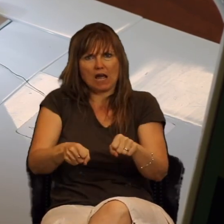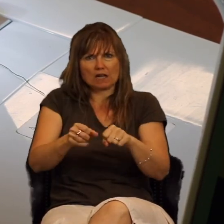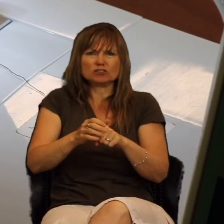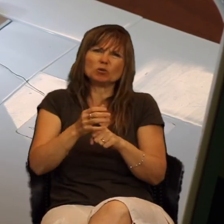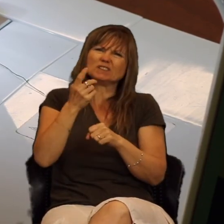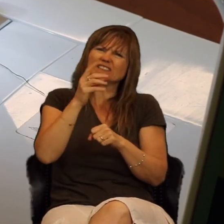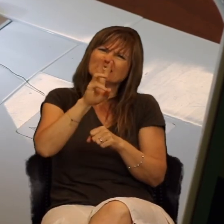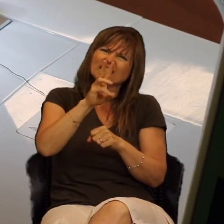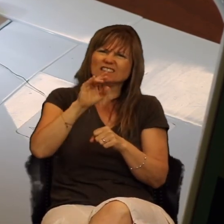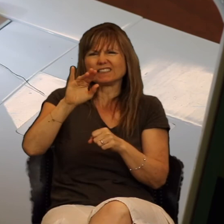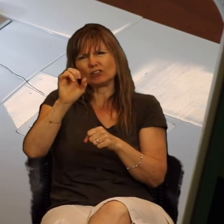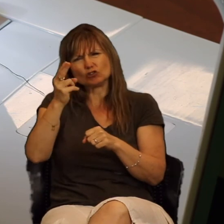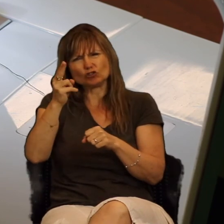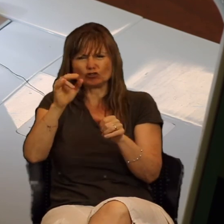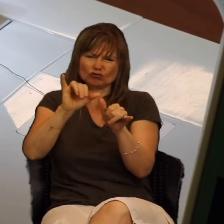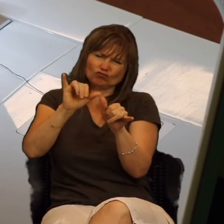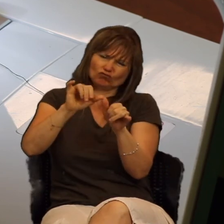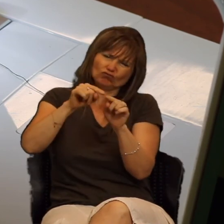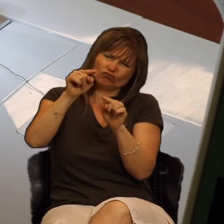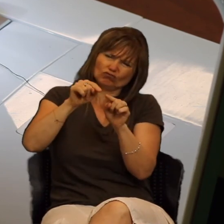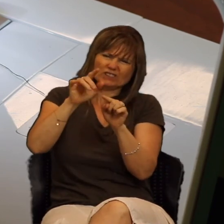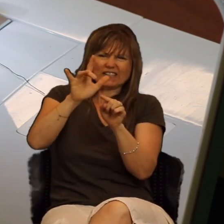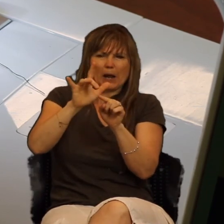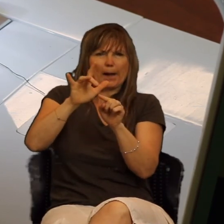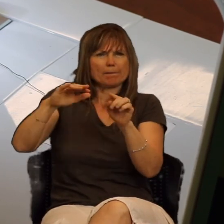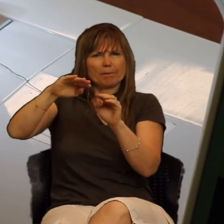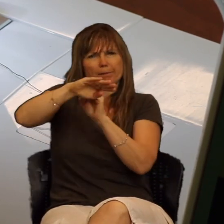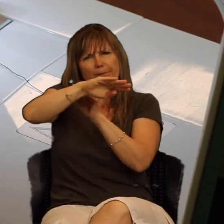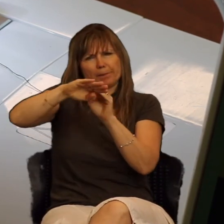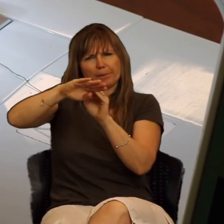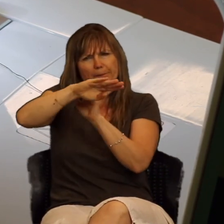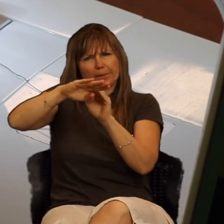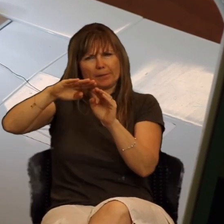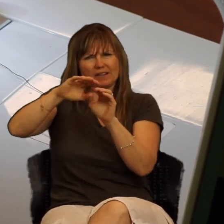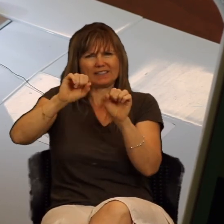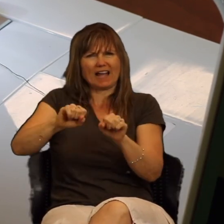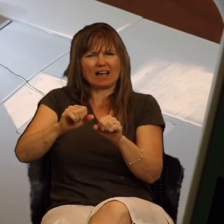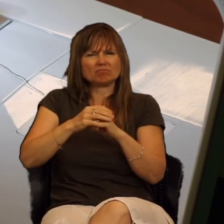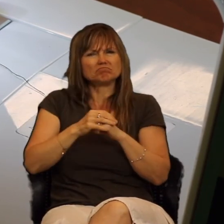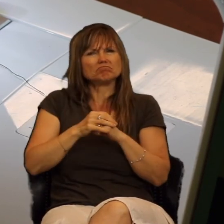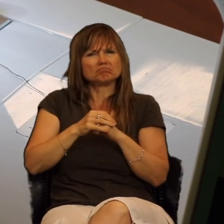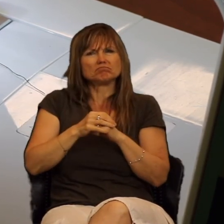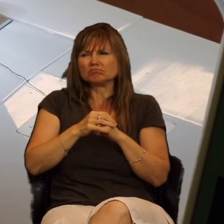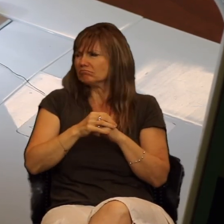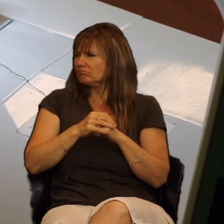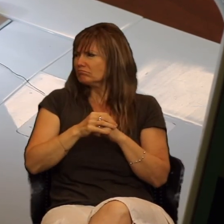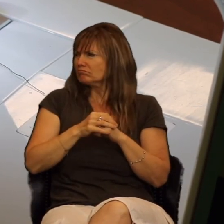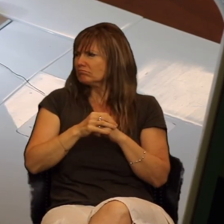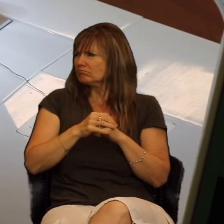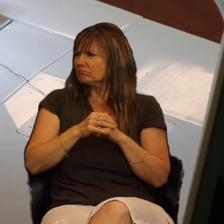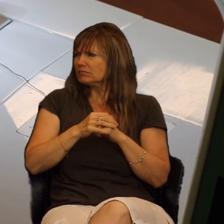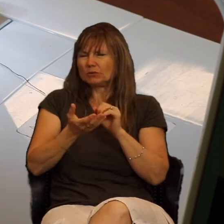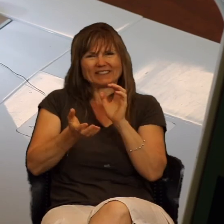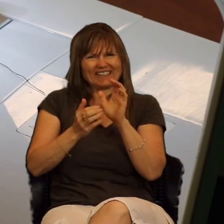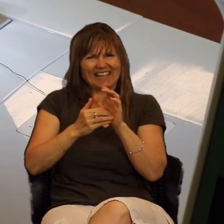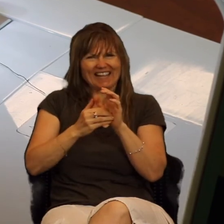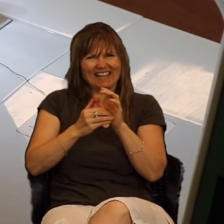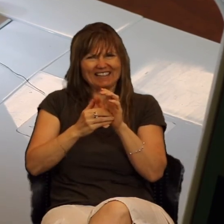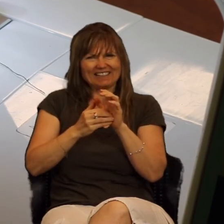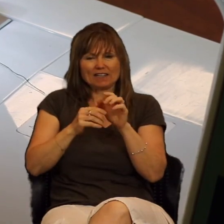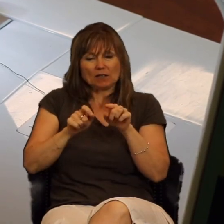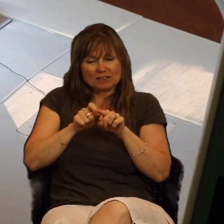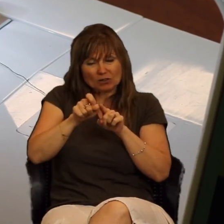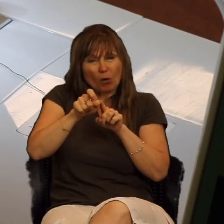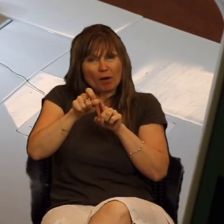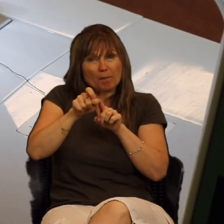say 6 inches. 6 is about good for my hand, I know that much. So I'm gonna go up, and there's 6 inches from there,